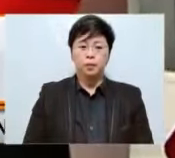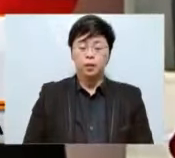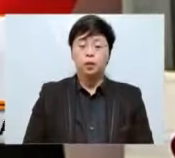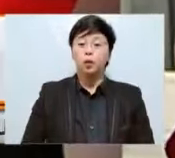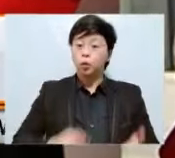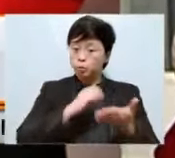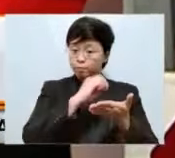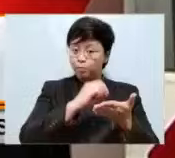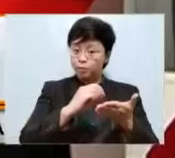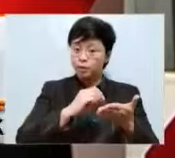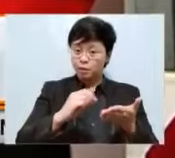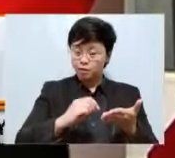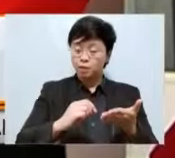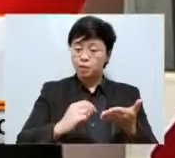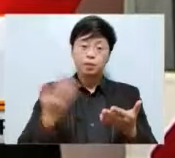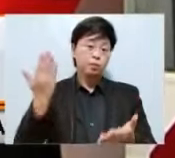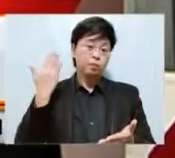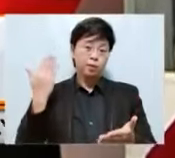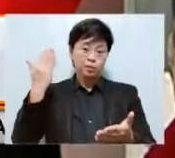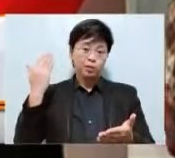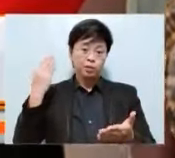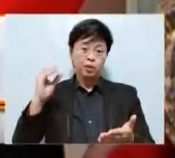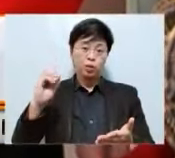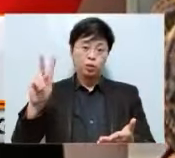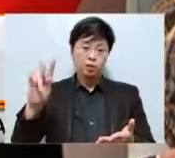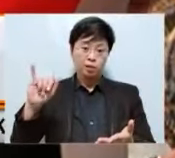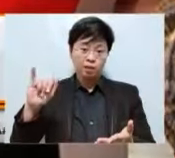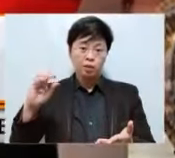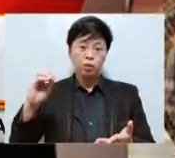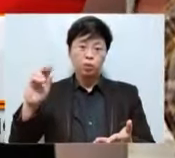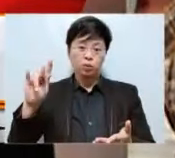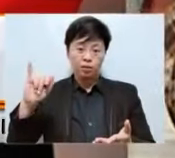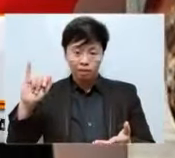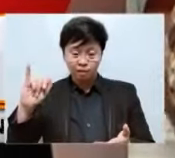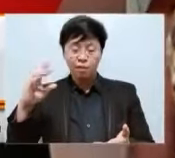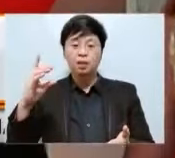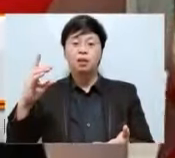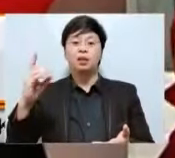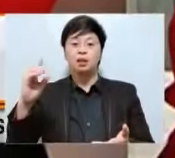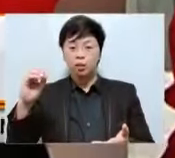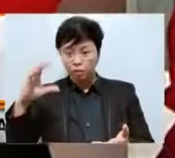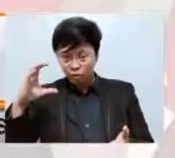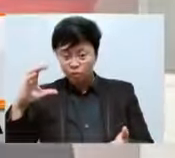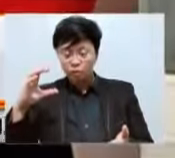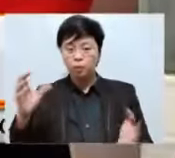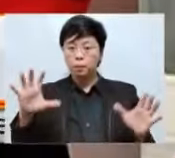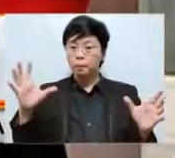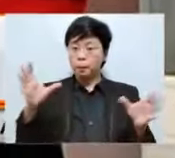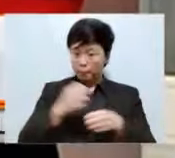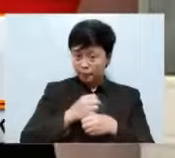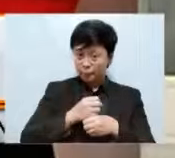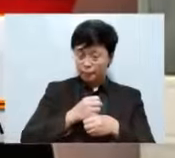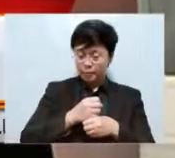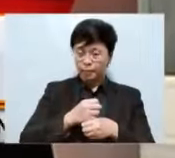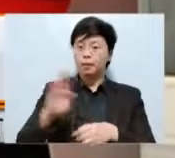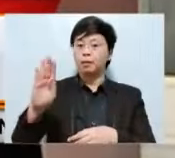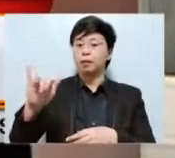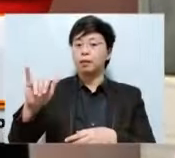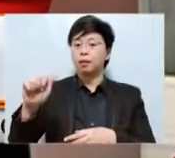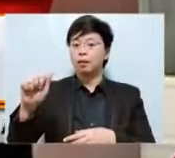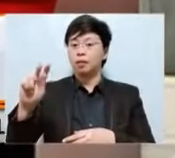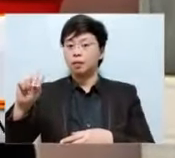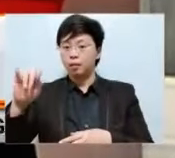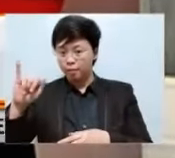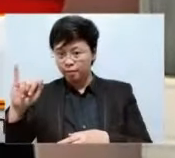sa Okidokidok, sa Okay Fine. So, sila yung, kami yung bumuo, sila Bayani. At the same time, nakaka-nervous siya siyempre